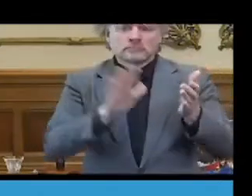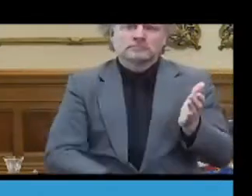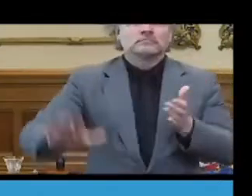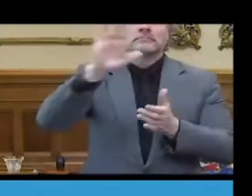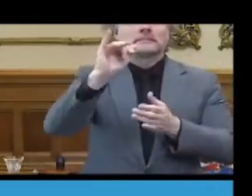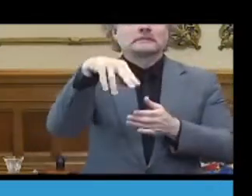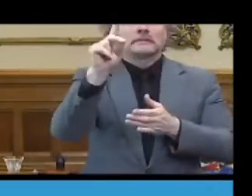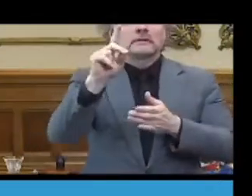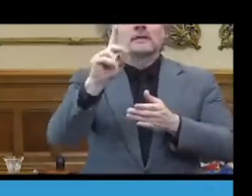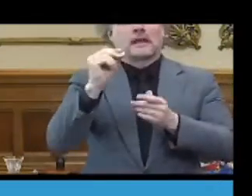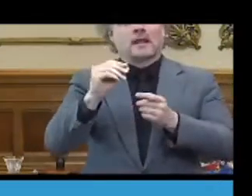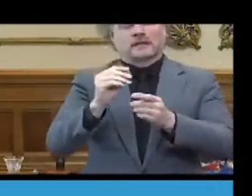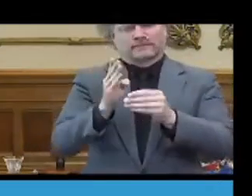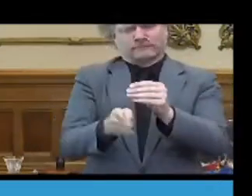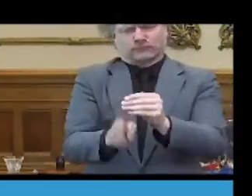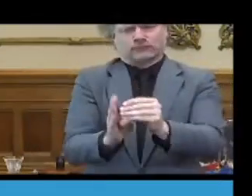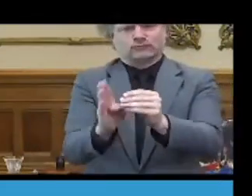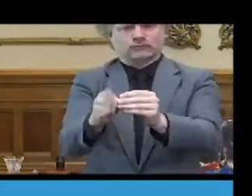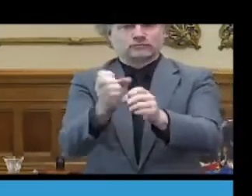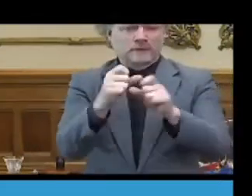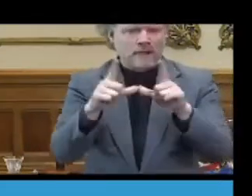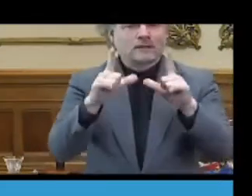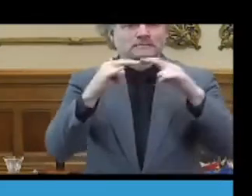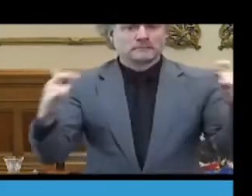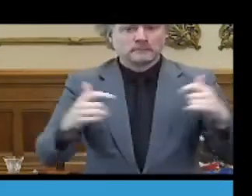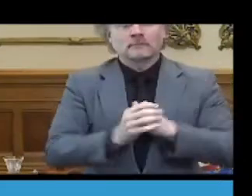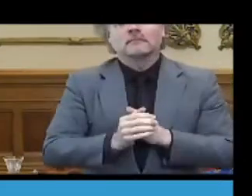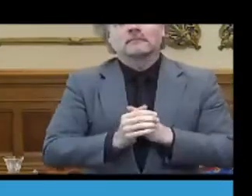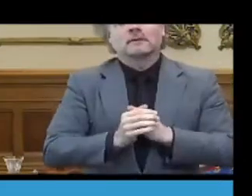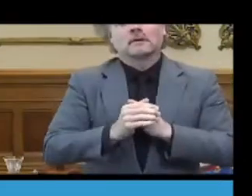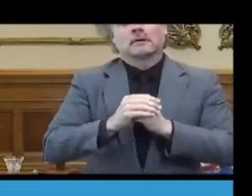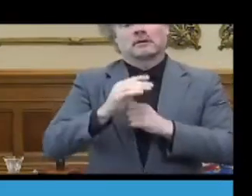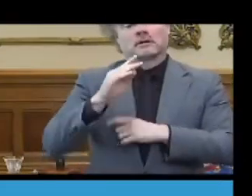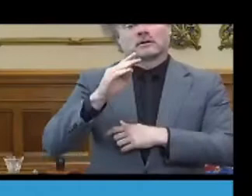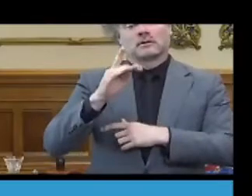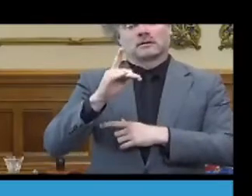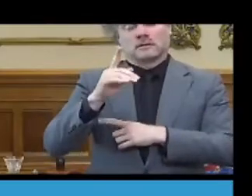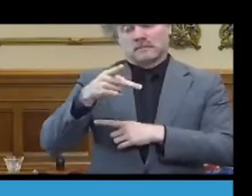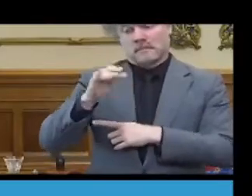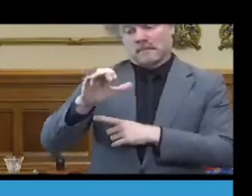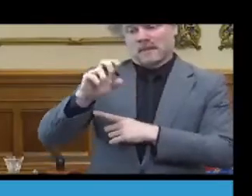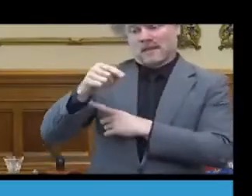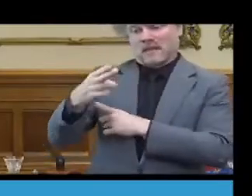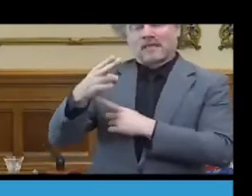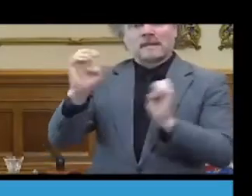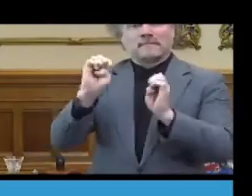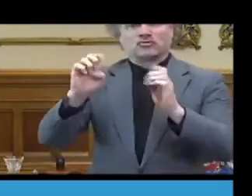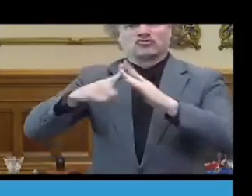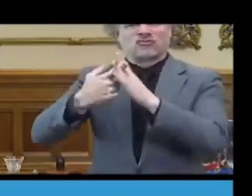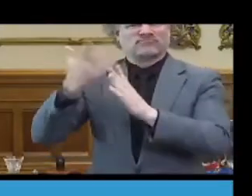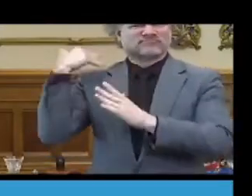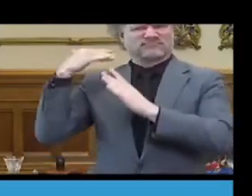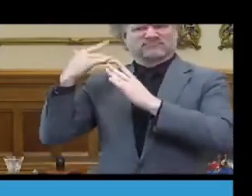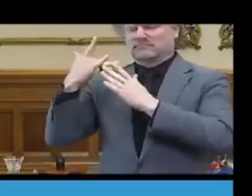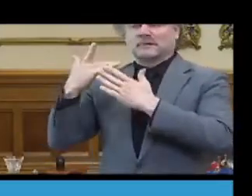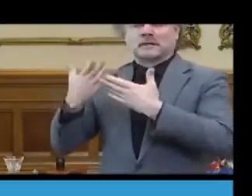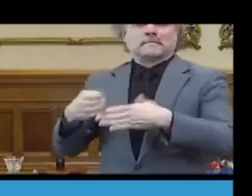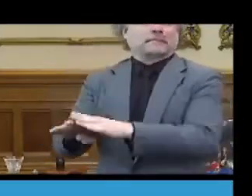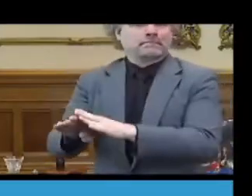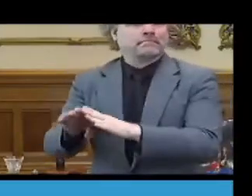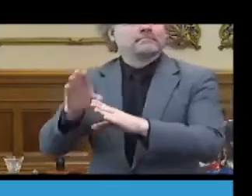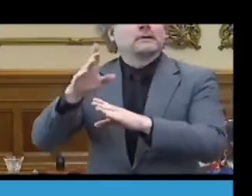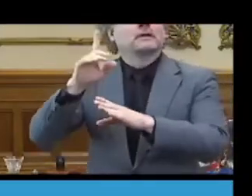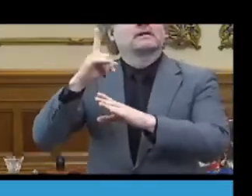get transactions completed. Branches, since the public health emergency started, have been operating on